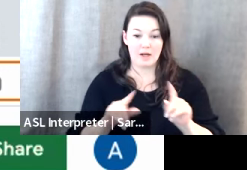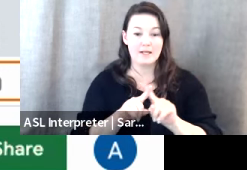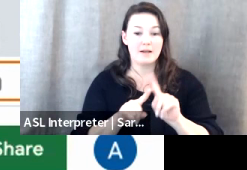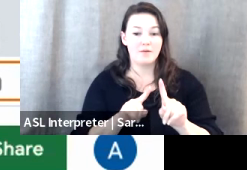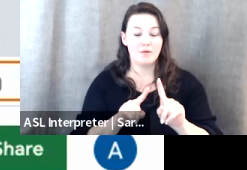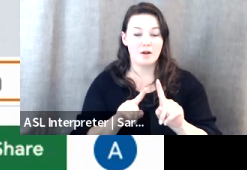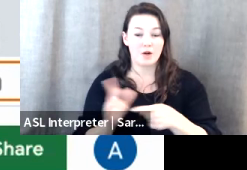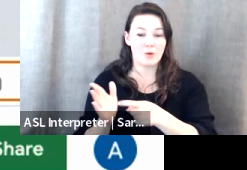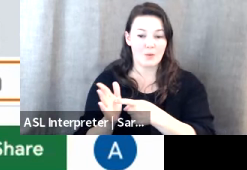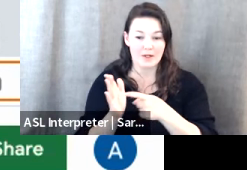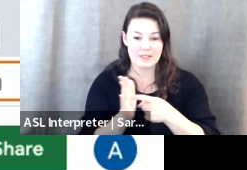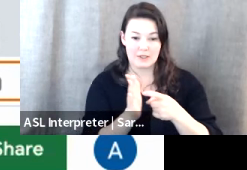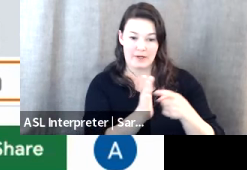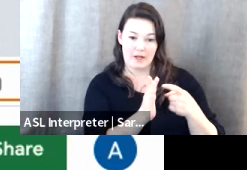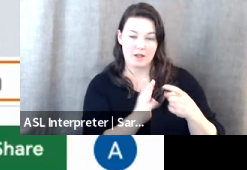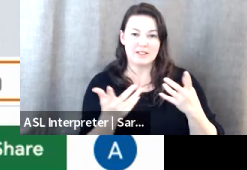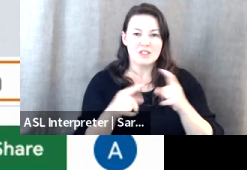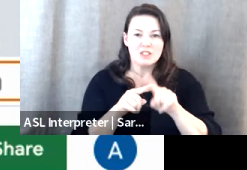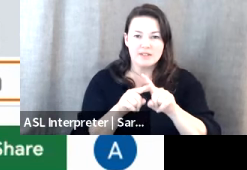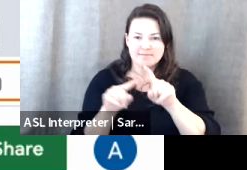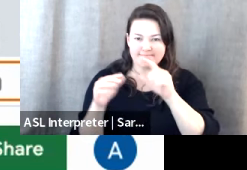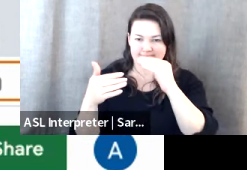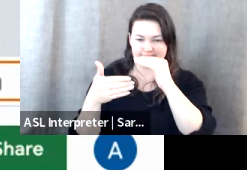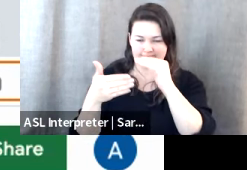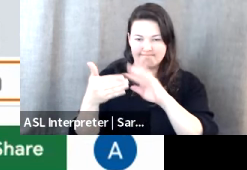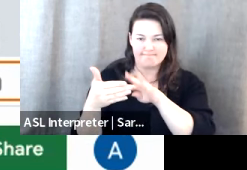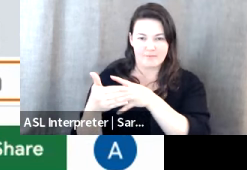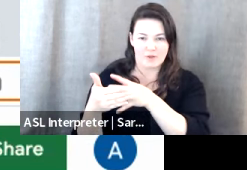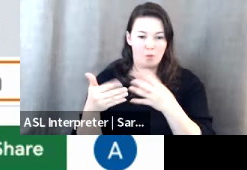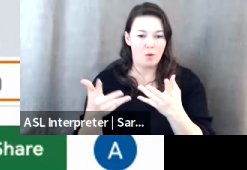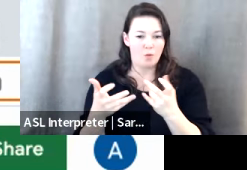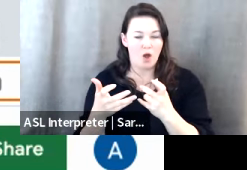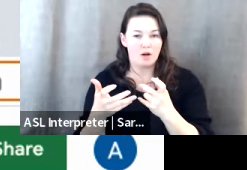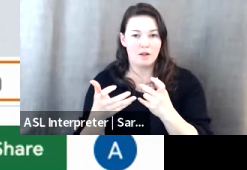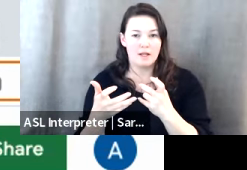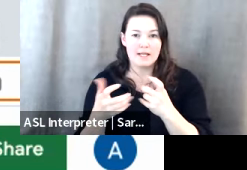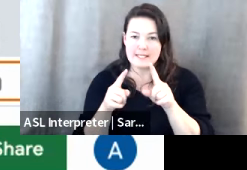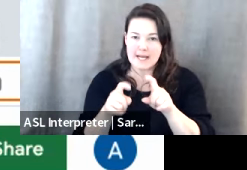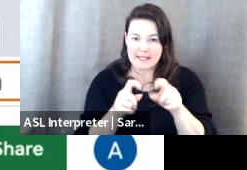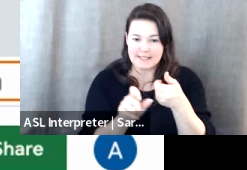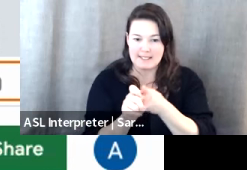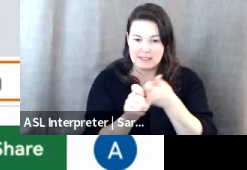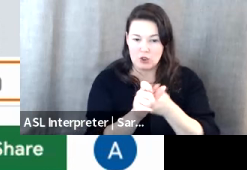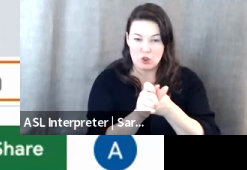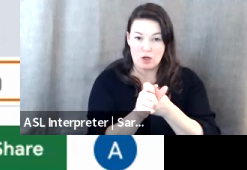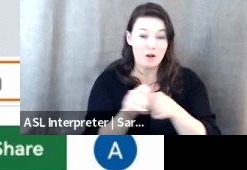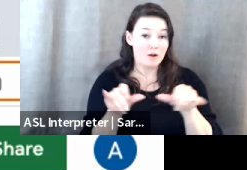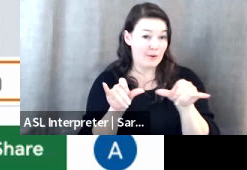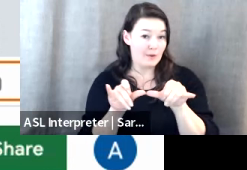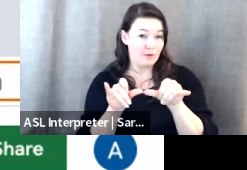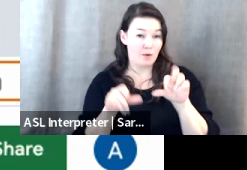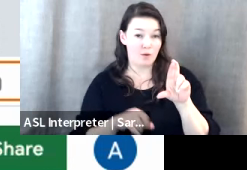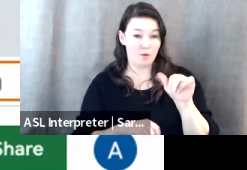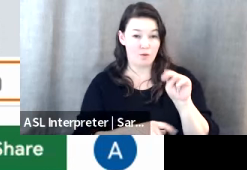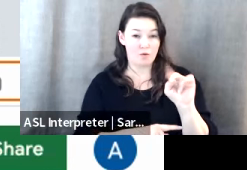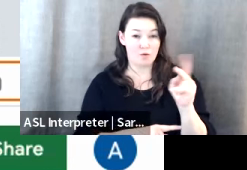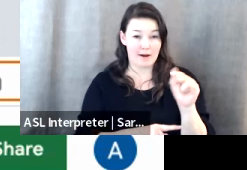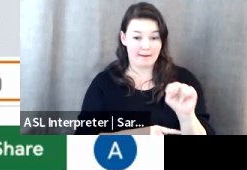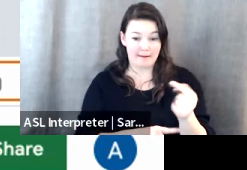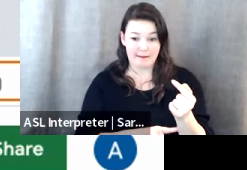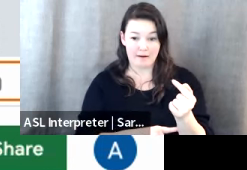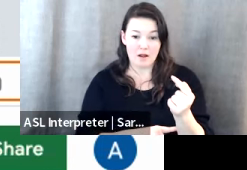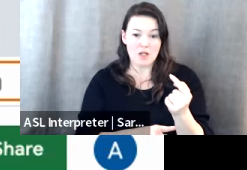criteria that we want to test each of these ideas up against. The rankings that Rebecca and I have put in, these are just